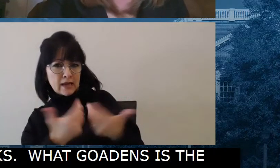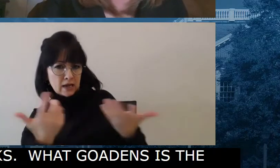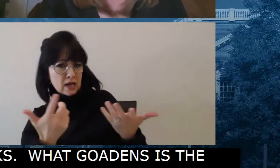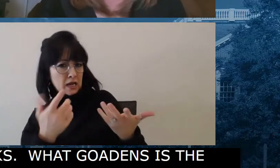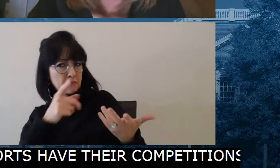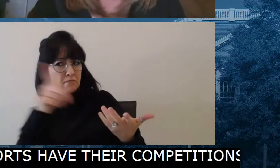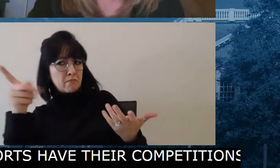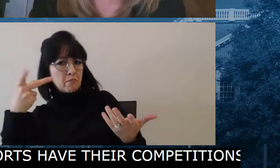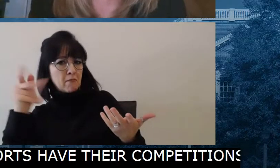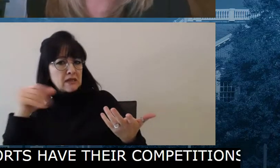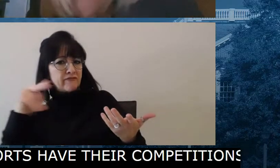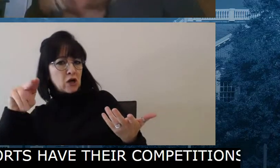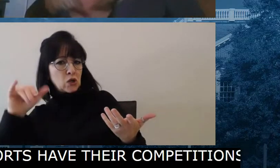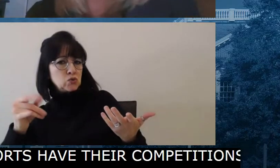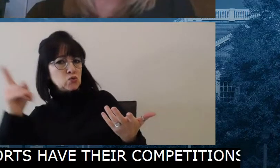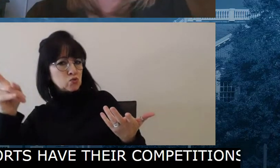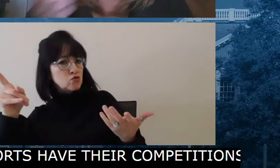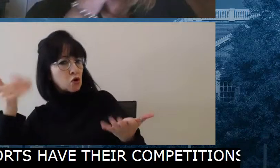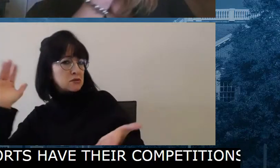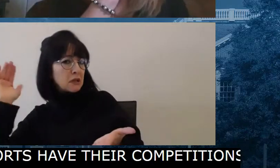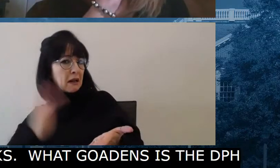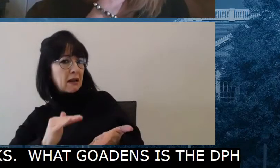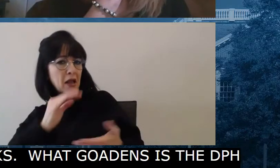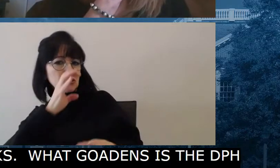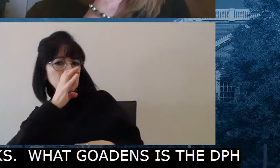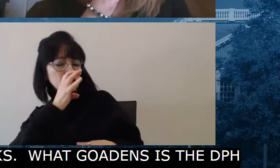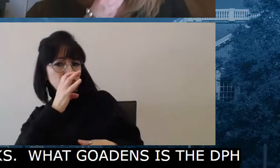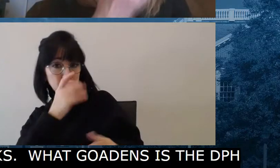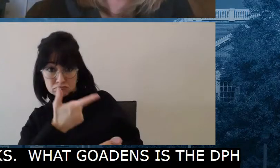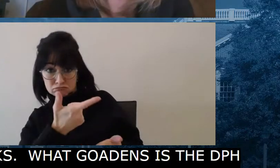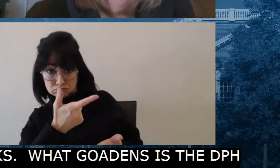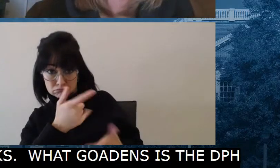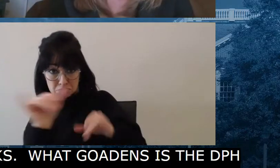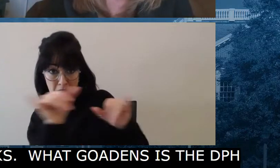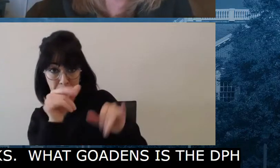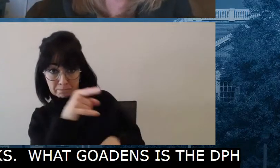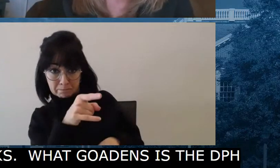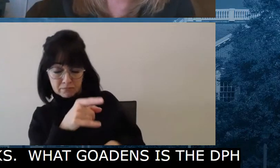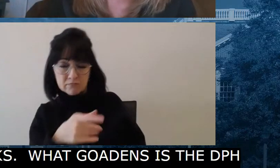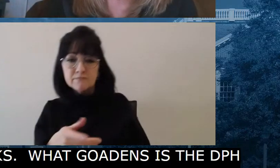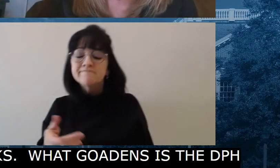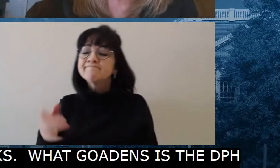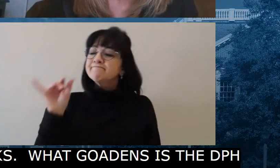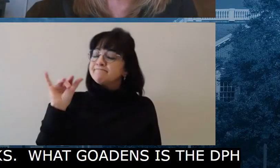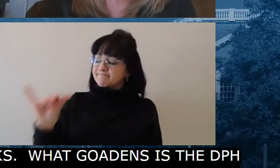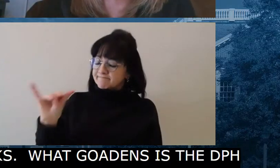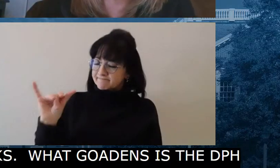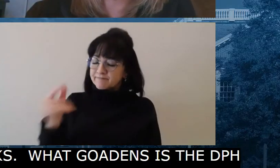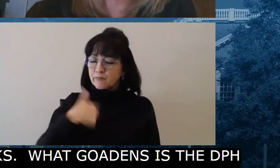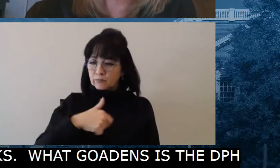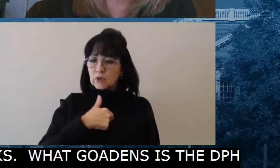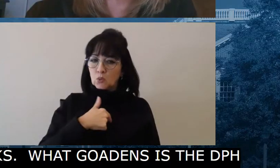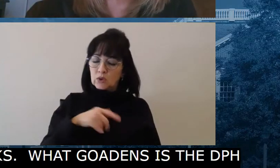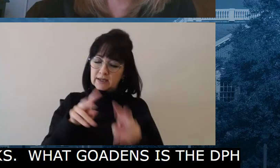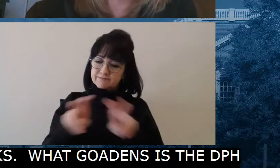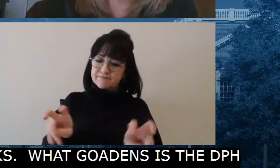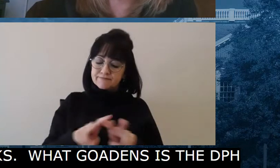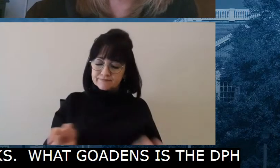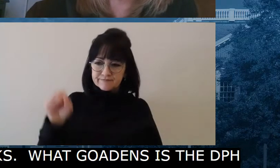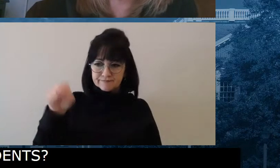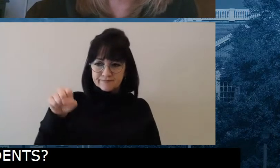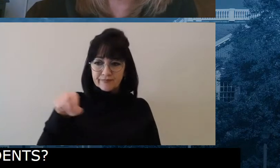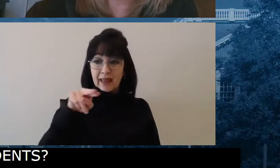Yeah, so this is a topic that we are looking into. For the most part, the NCAA